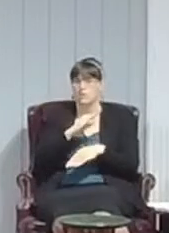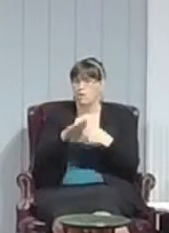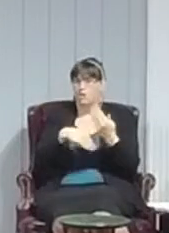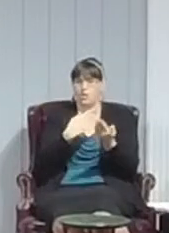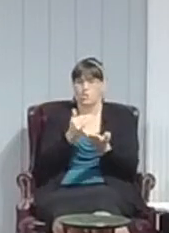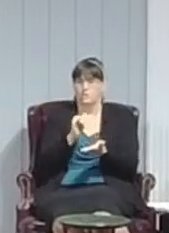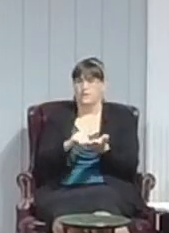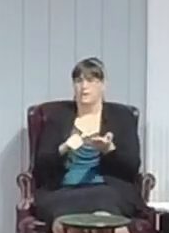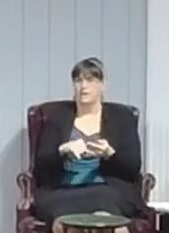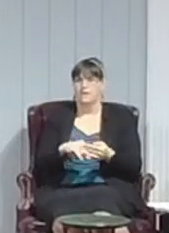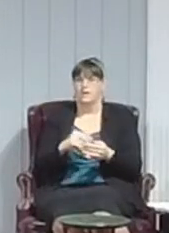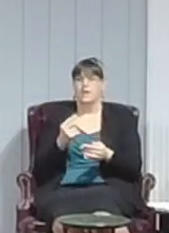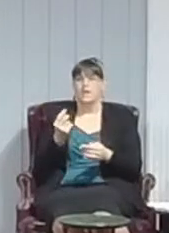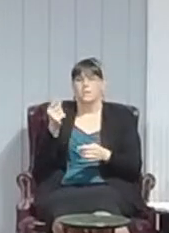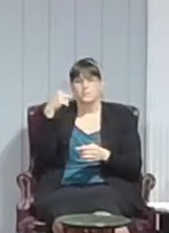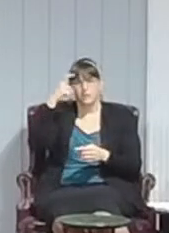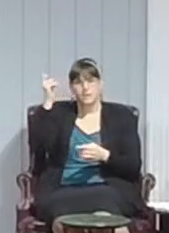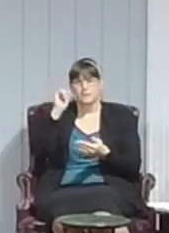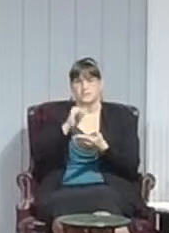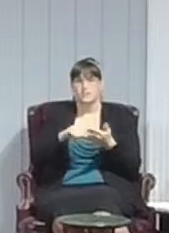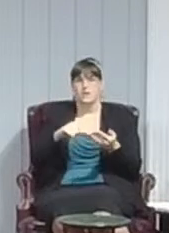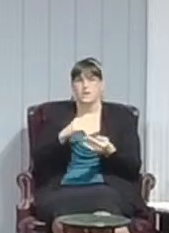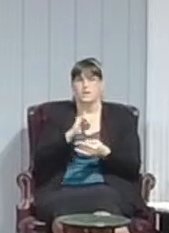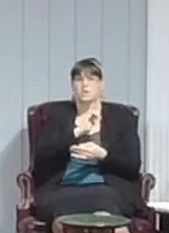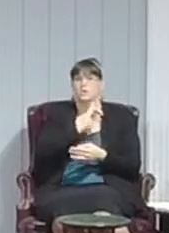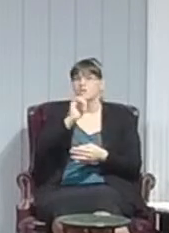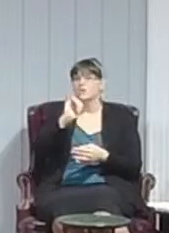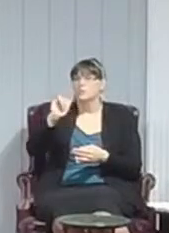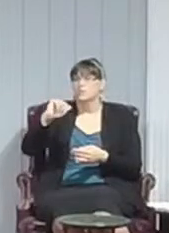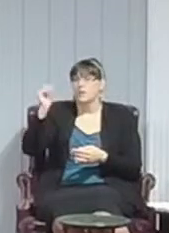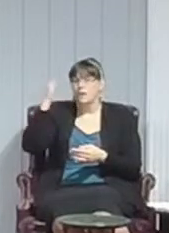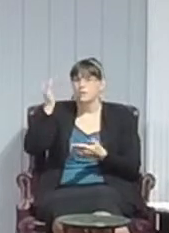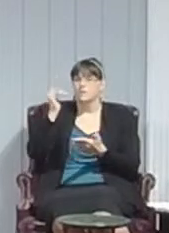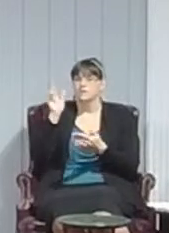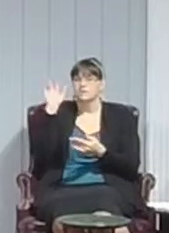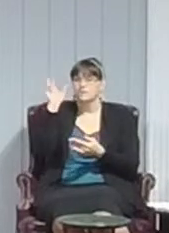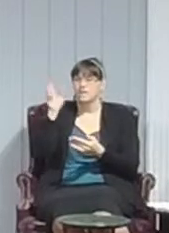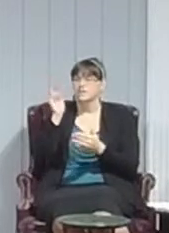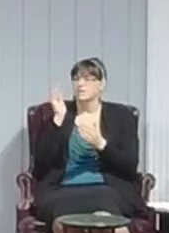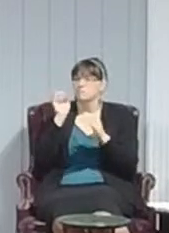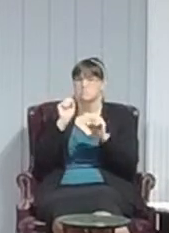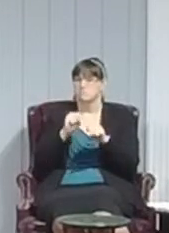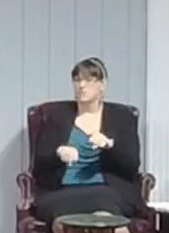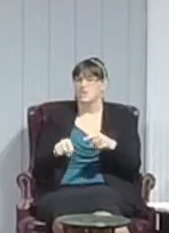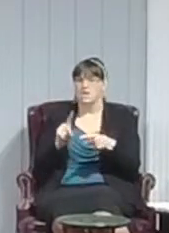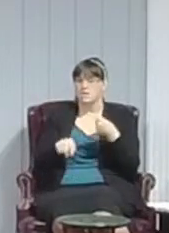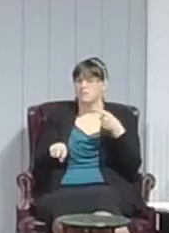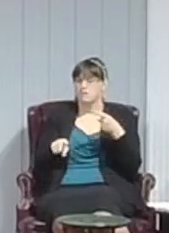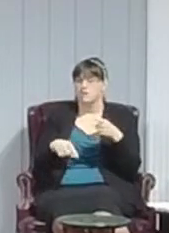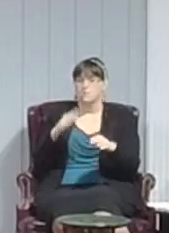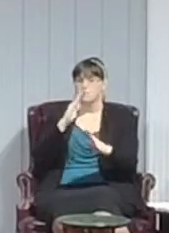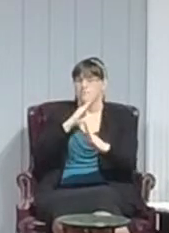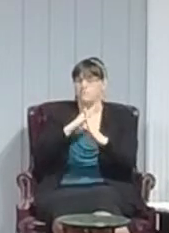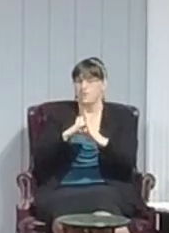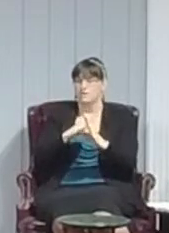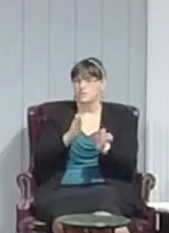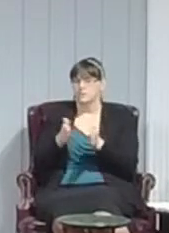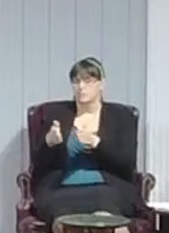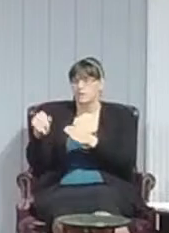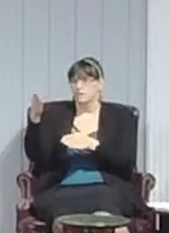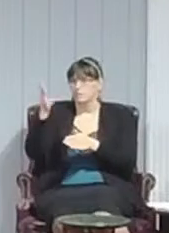you and I know, that Satan can never actually prevent the plan of God. Really, all the devil ever does is really, he